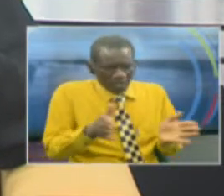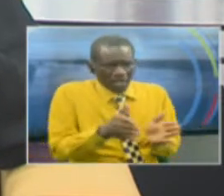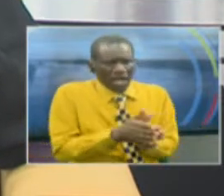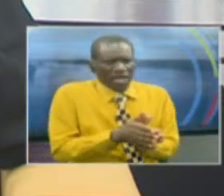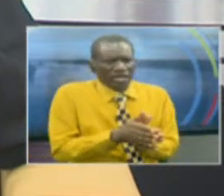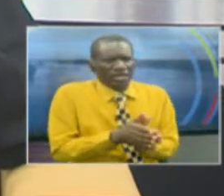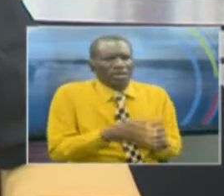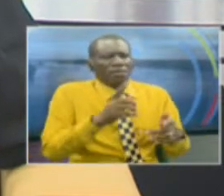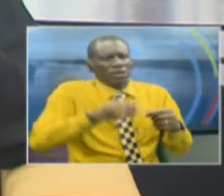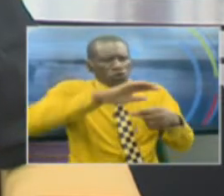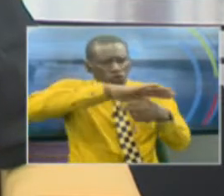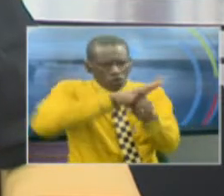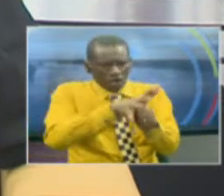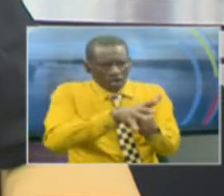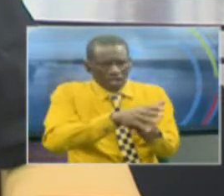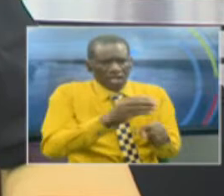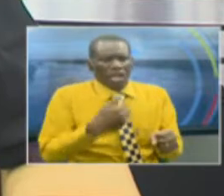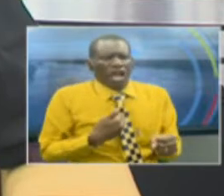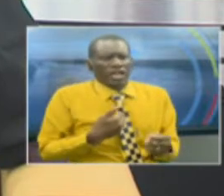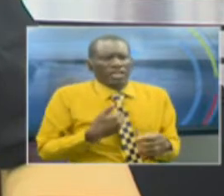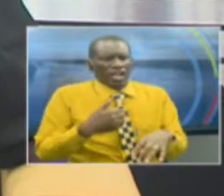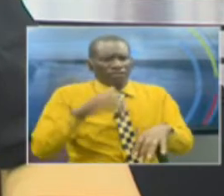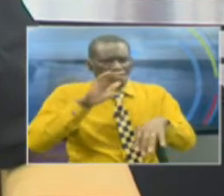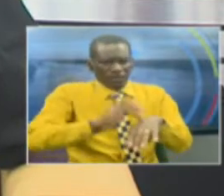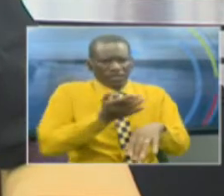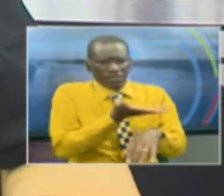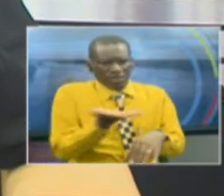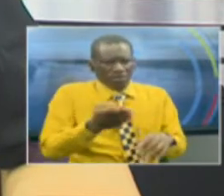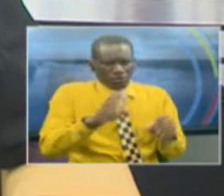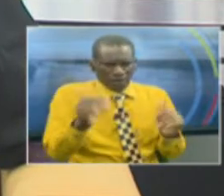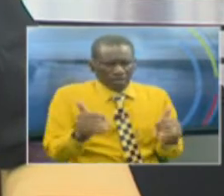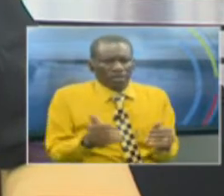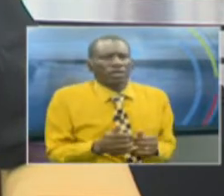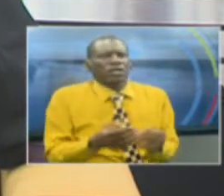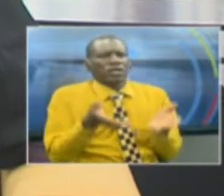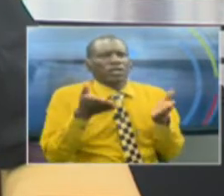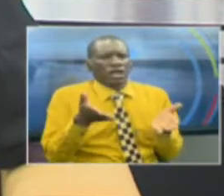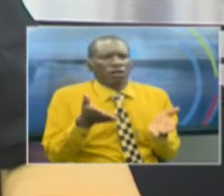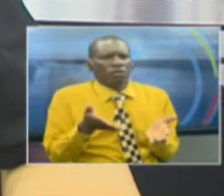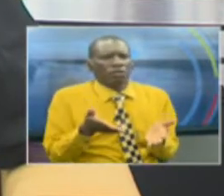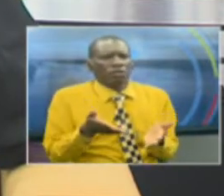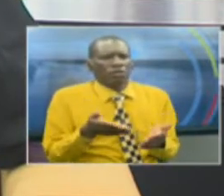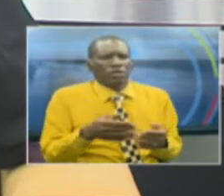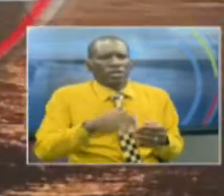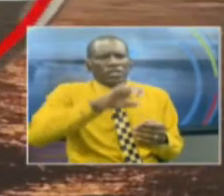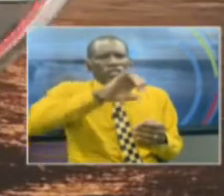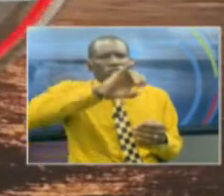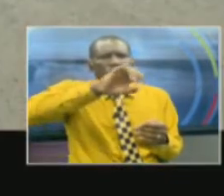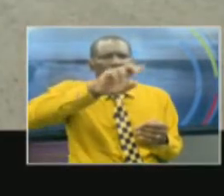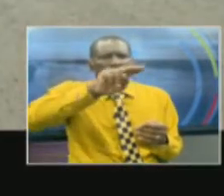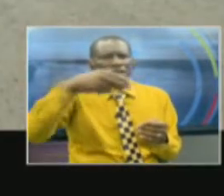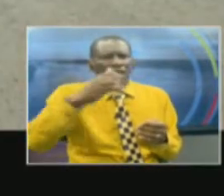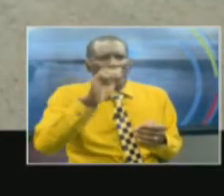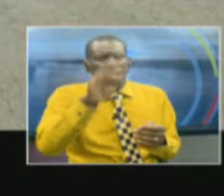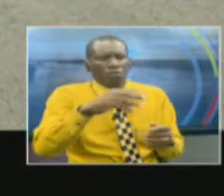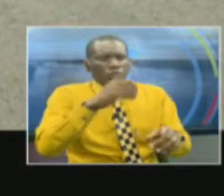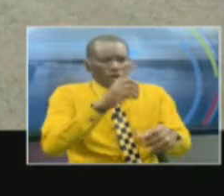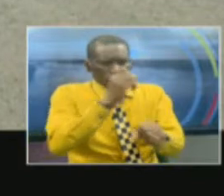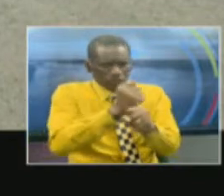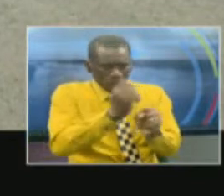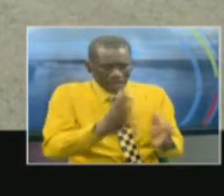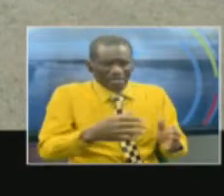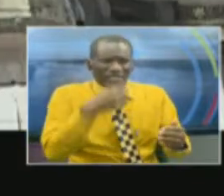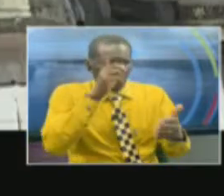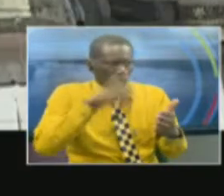but coronavirus has hurt their already meager income. Now, Nihad Jabor, one of the craftsmen, says he has